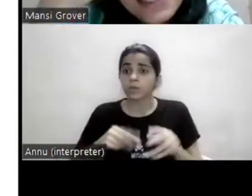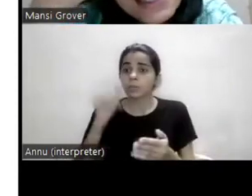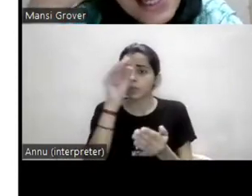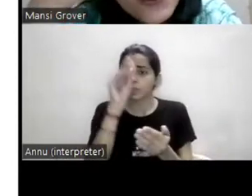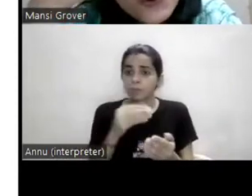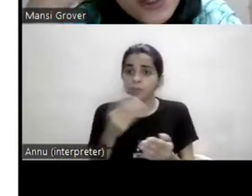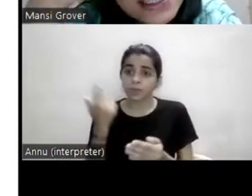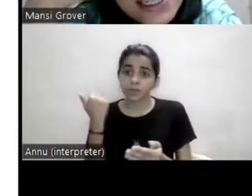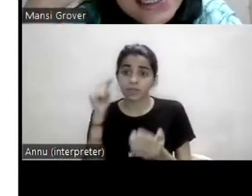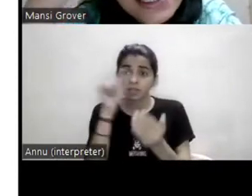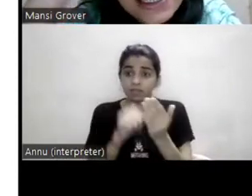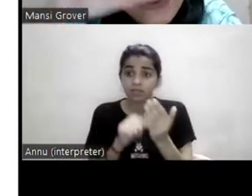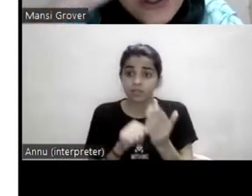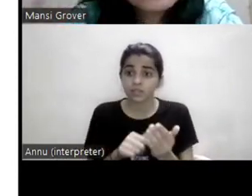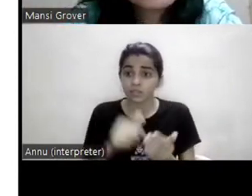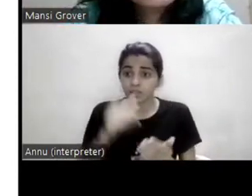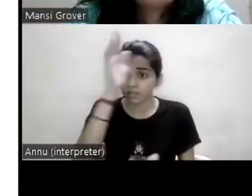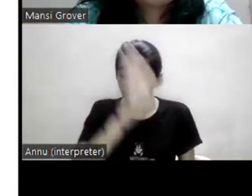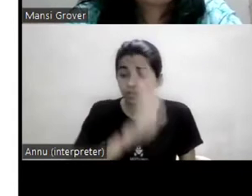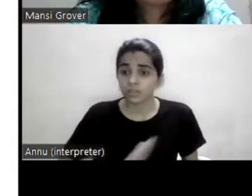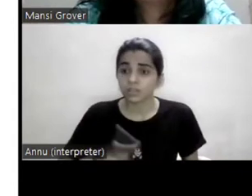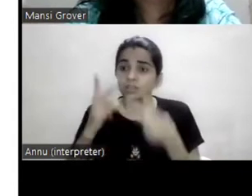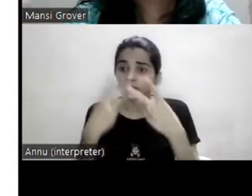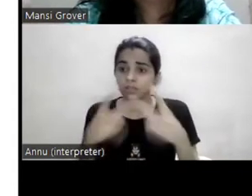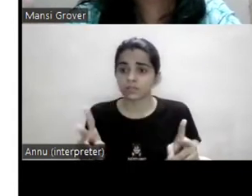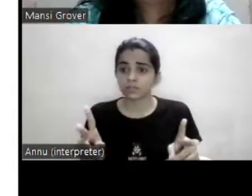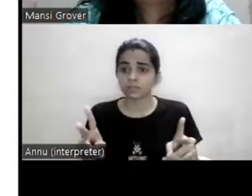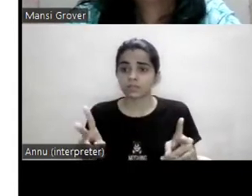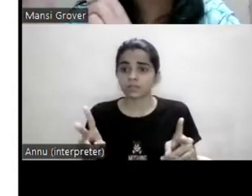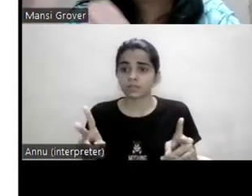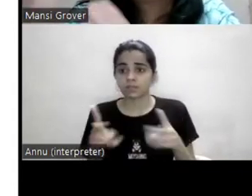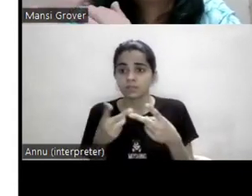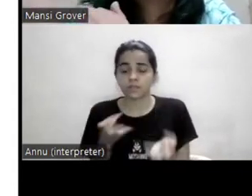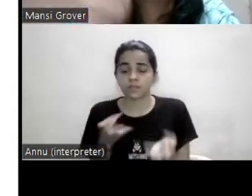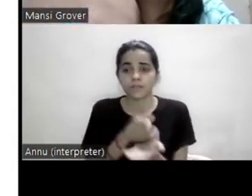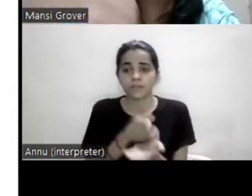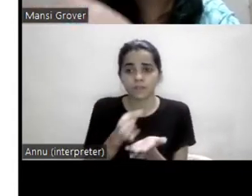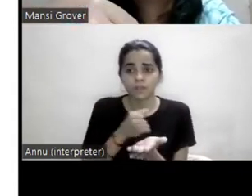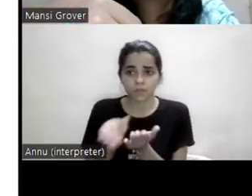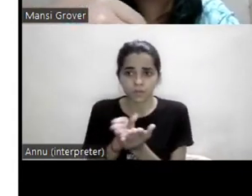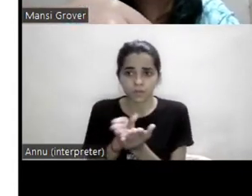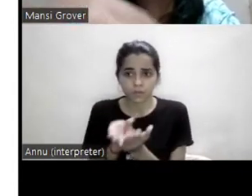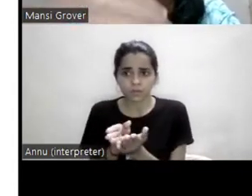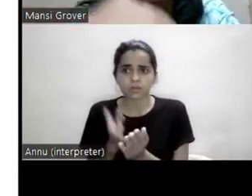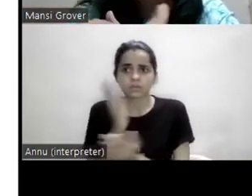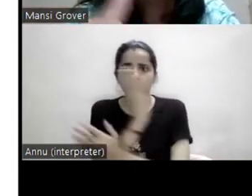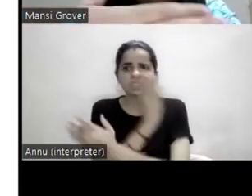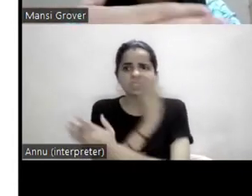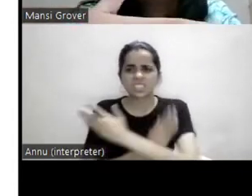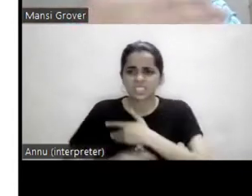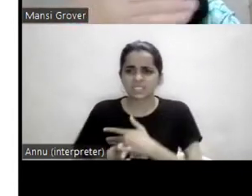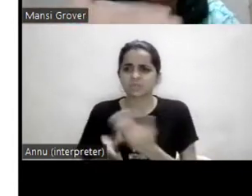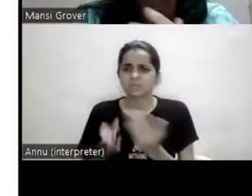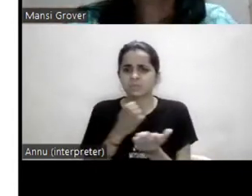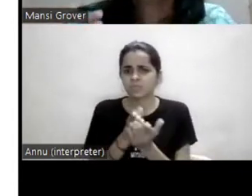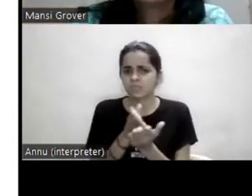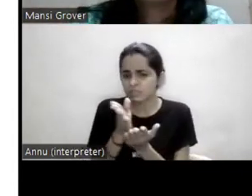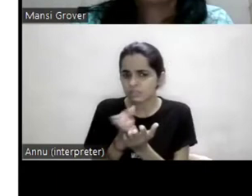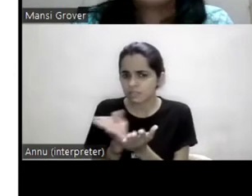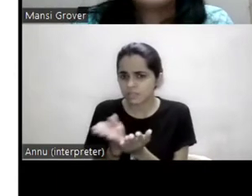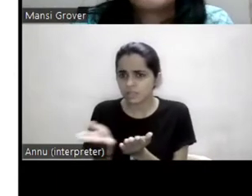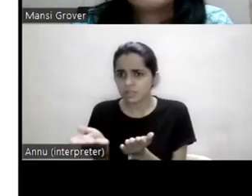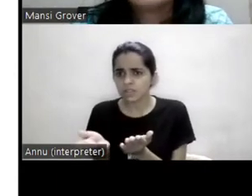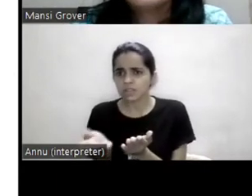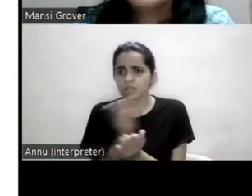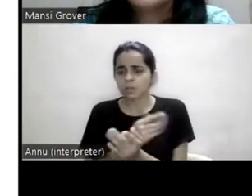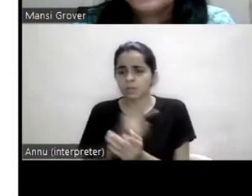that in India, you know, it's a different, you know, a way of looking at these things. When you look at disabilities, at times you're also